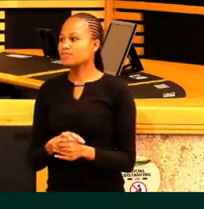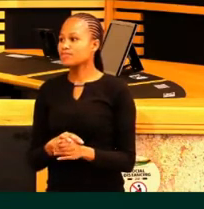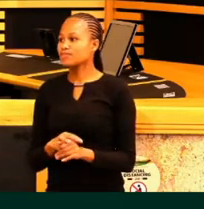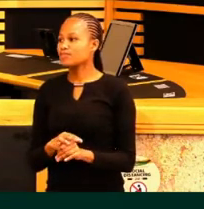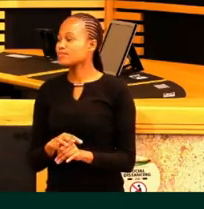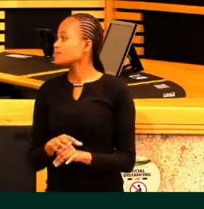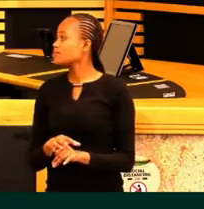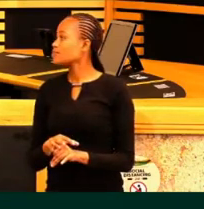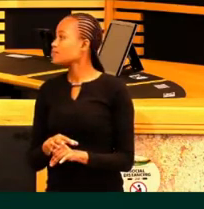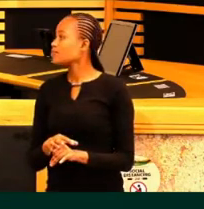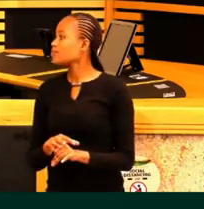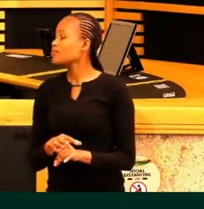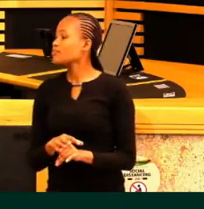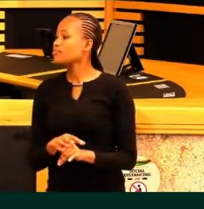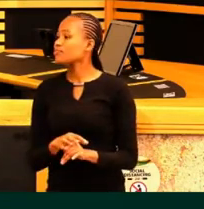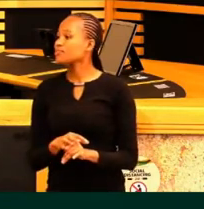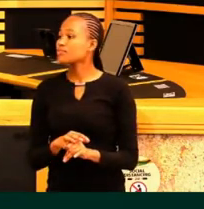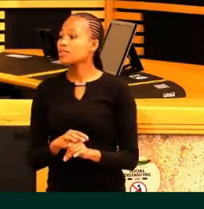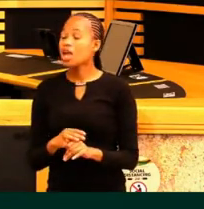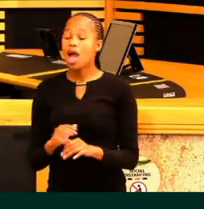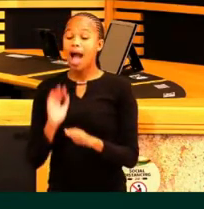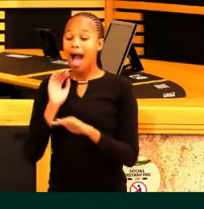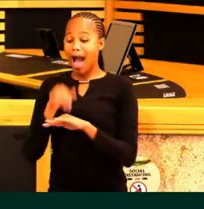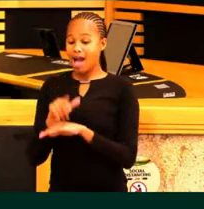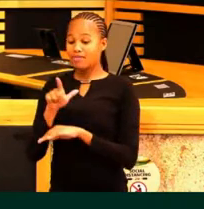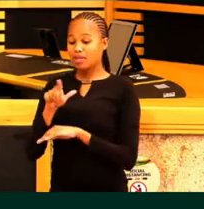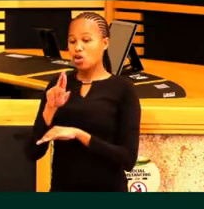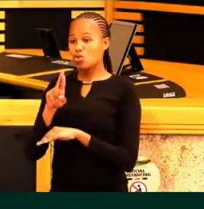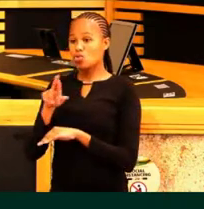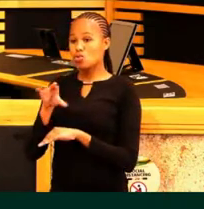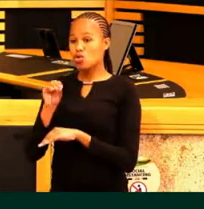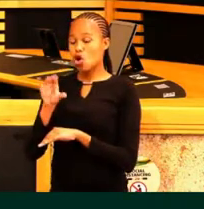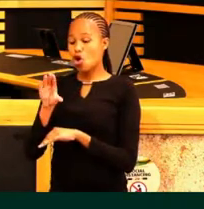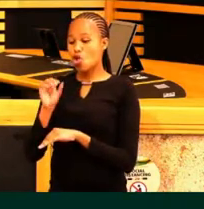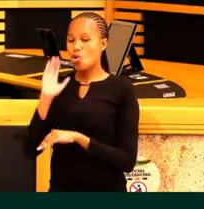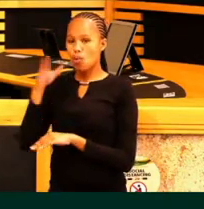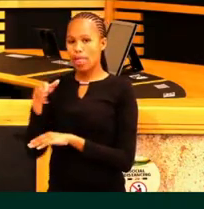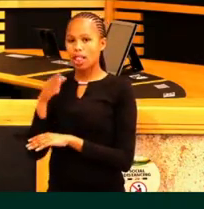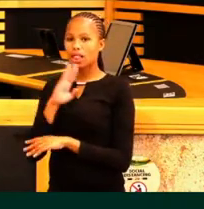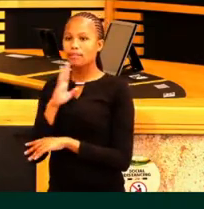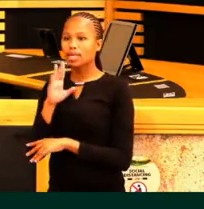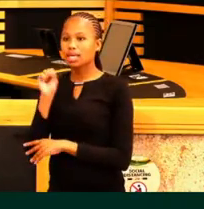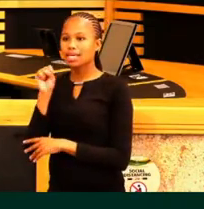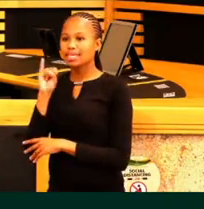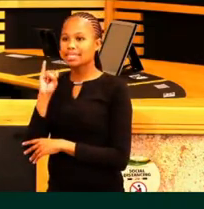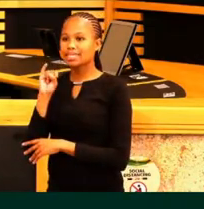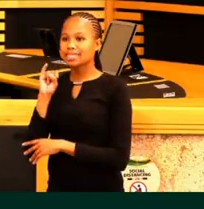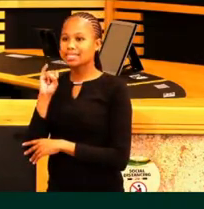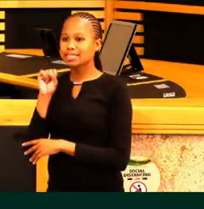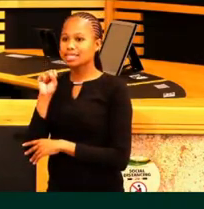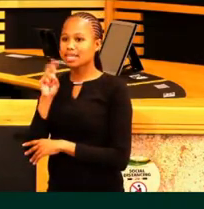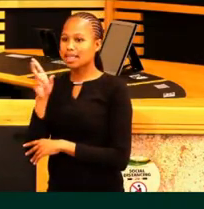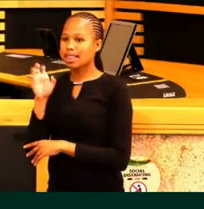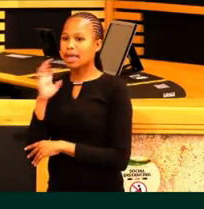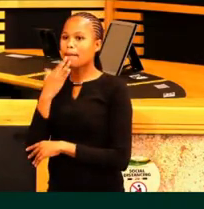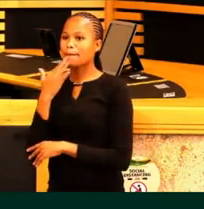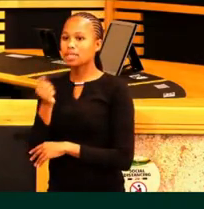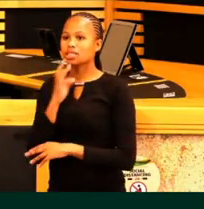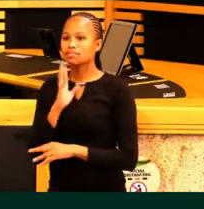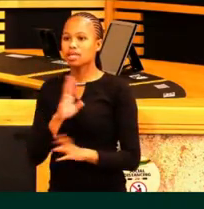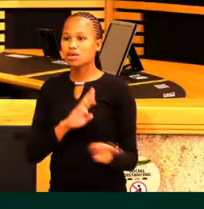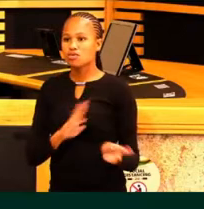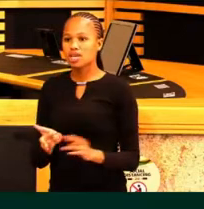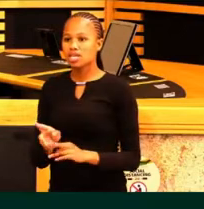the next speaker from Loyola will be horrible to be read as well